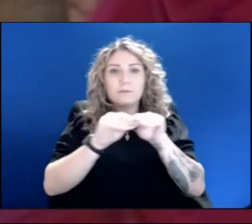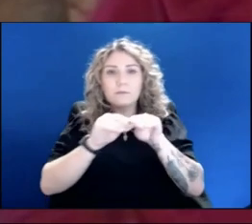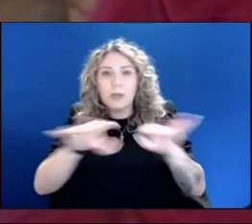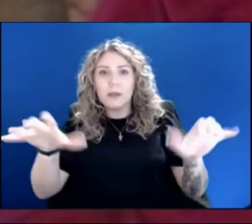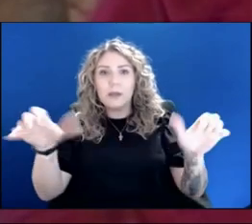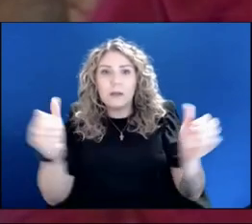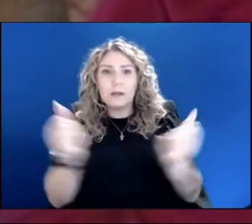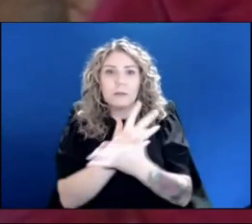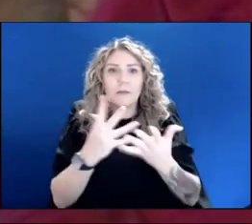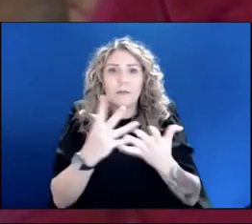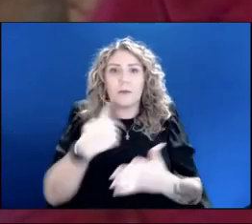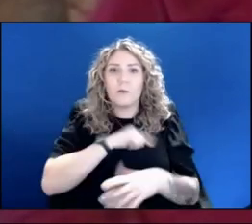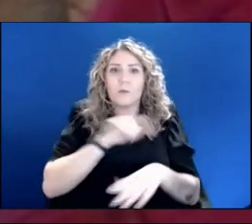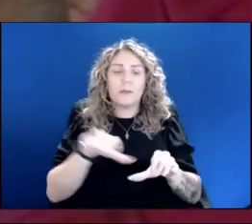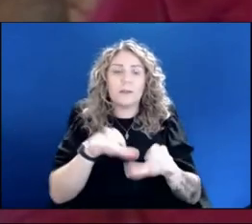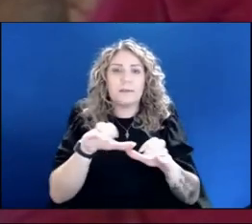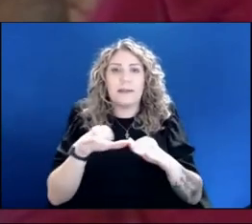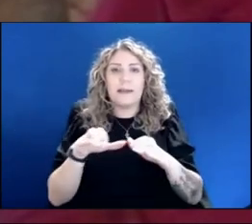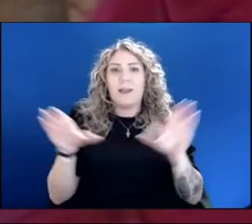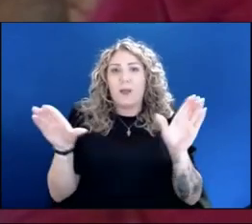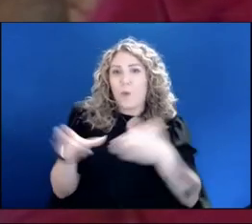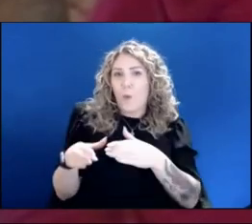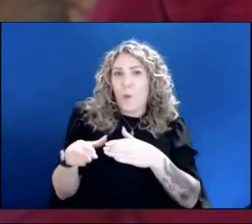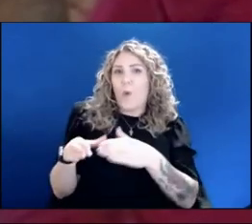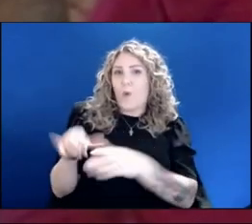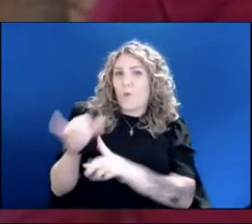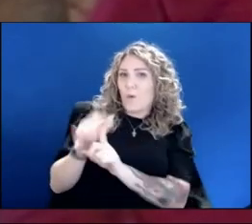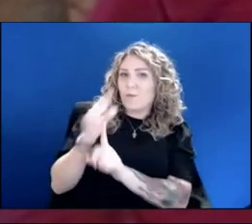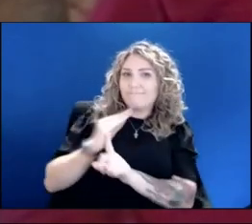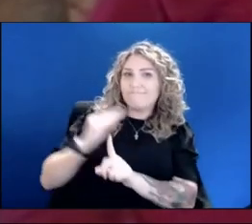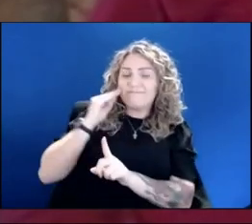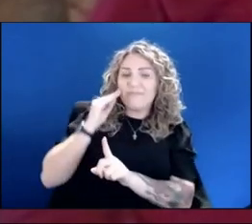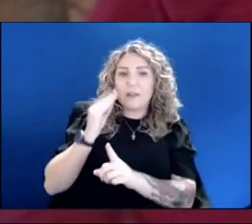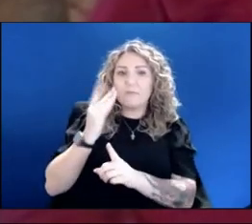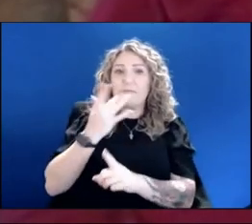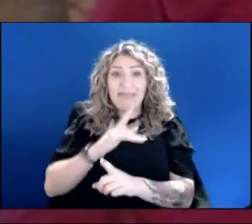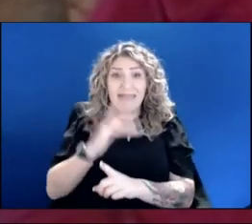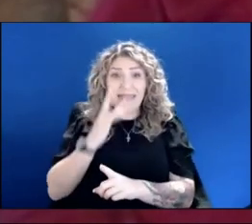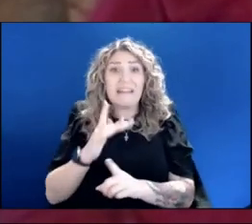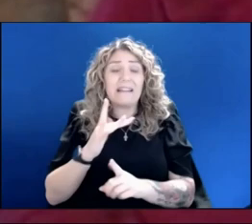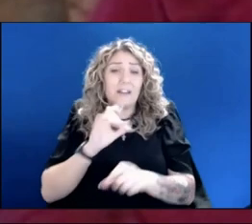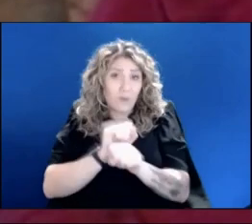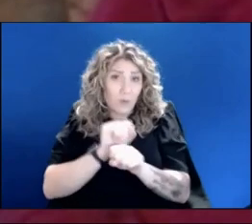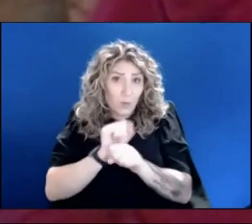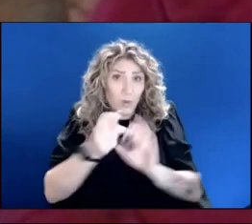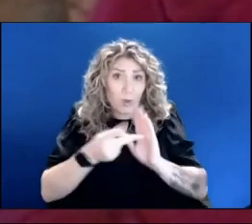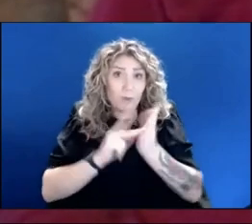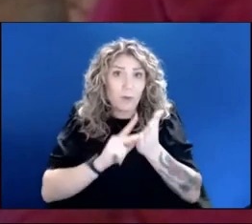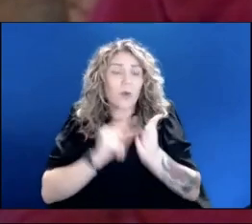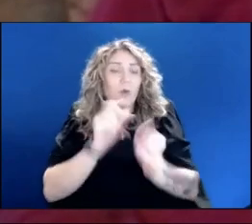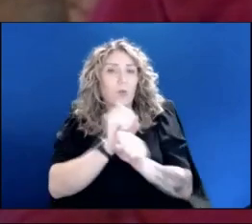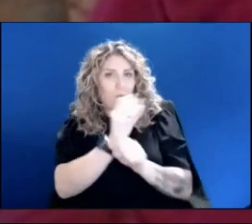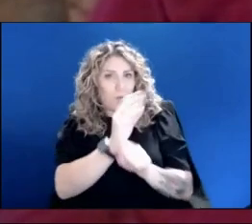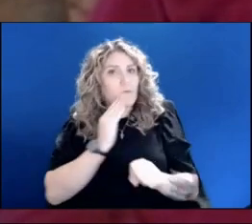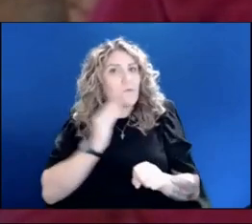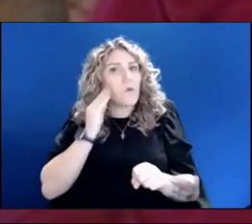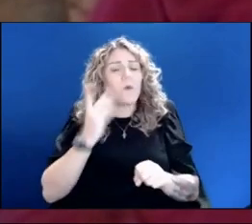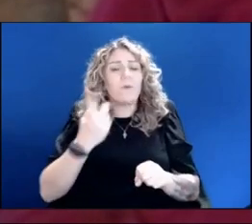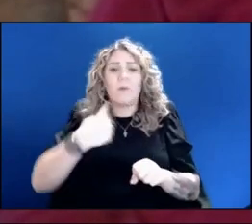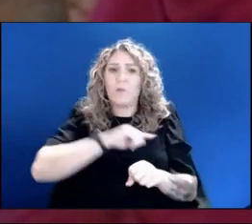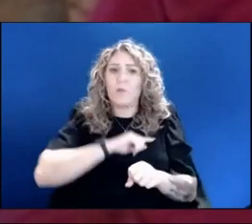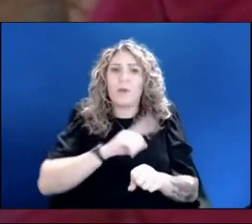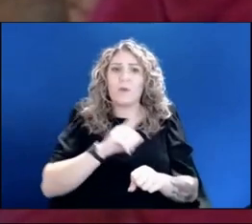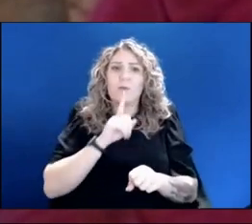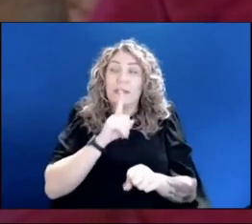did our quarantine, and luckily we was able to, you know, for work purposes, be able to, you know, work at home. But yeah, we were just pretty much